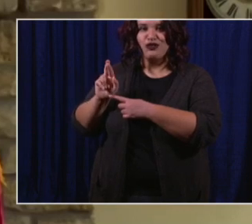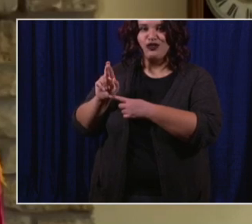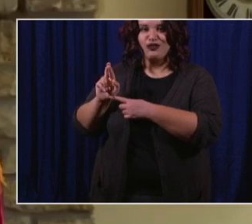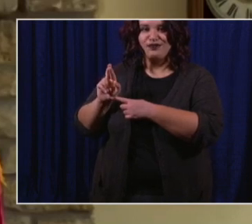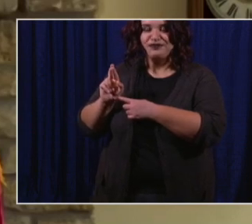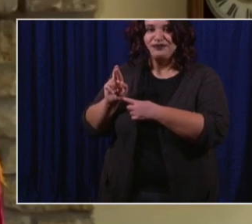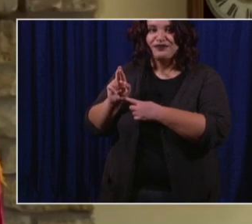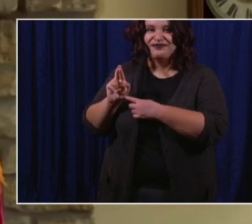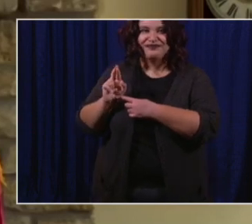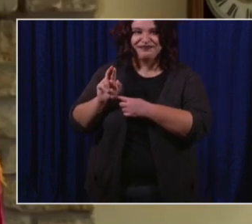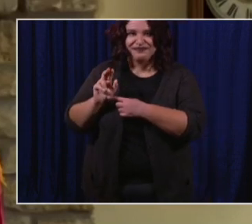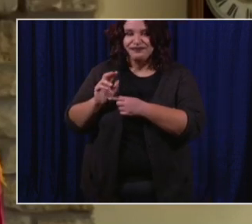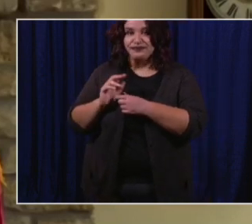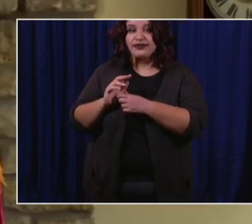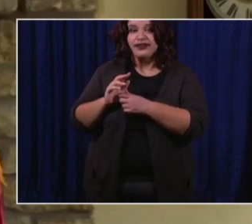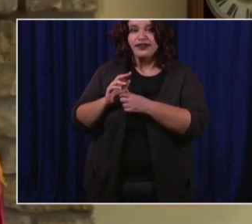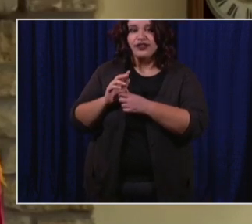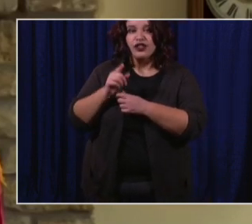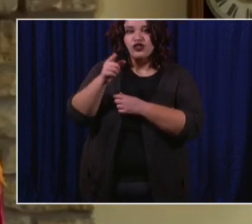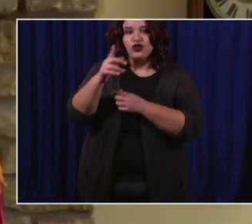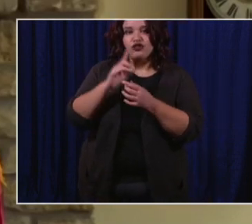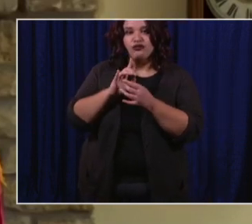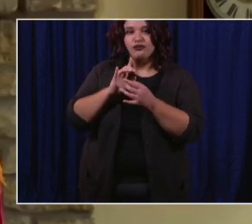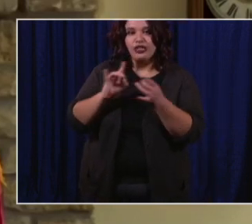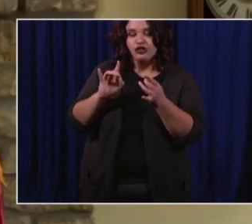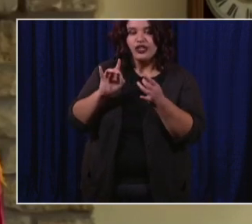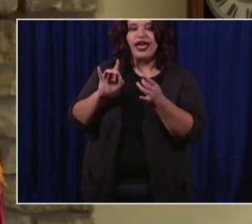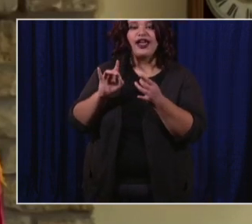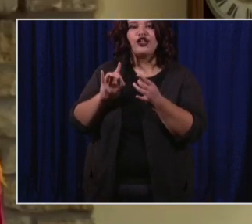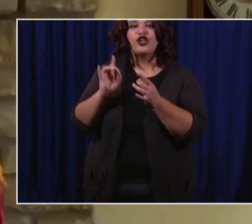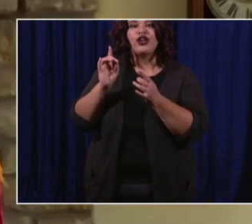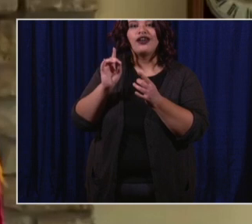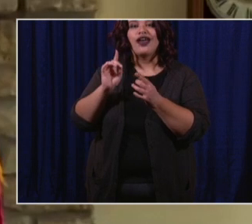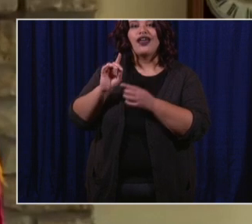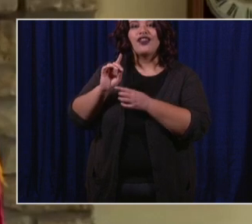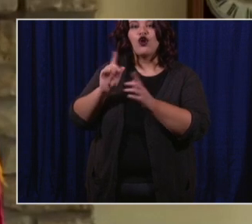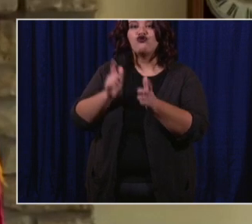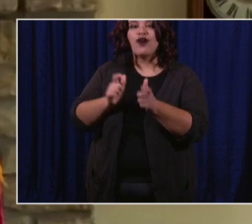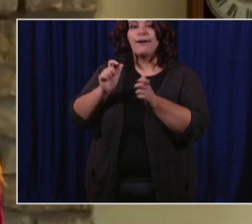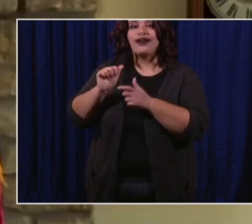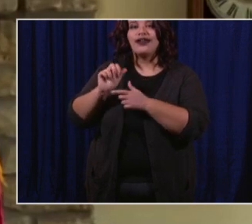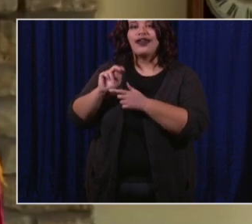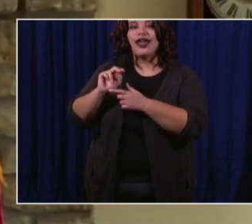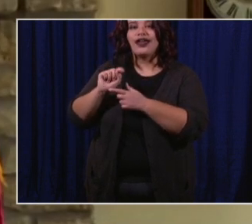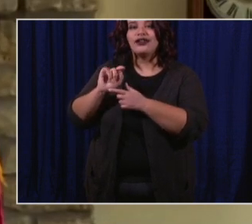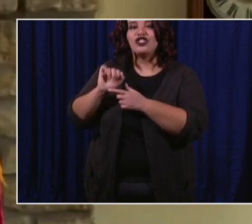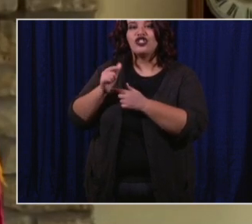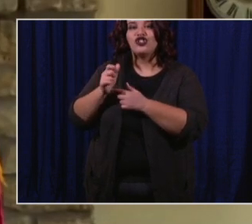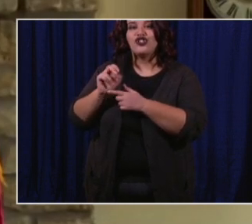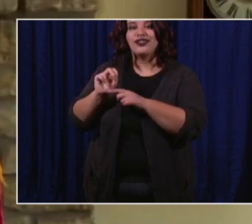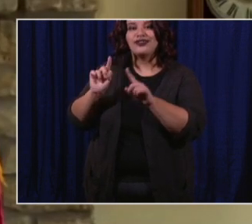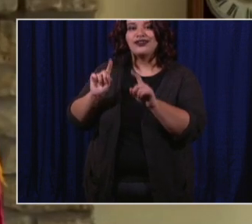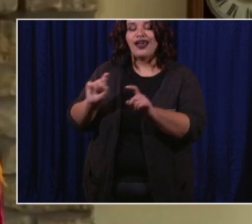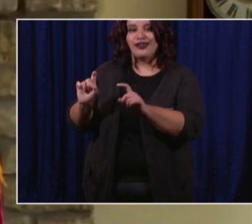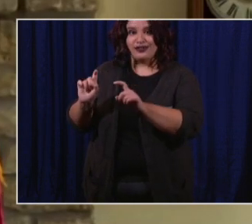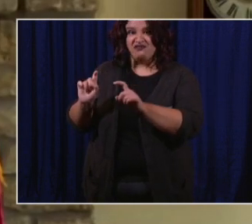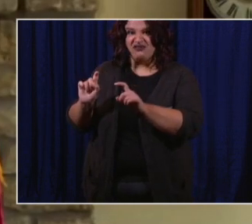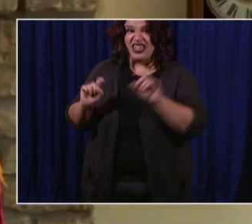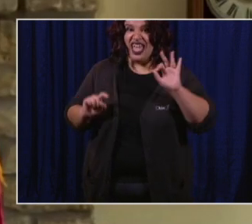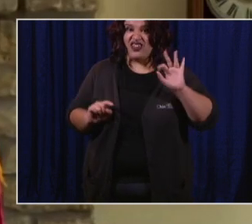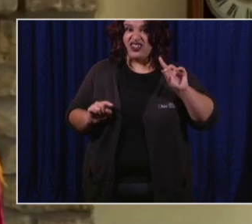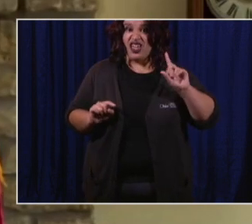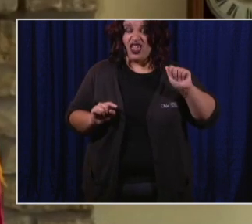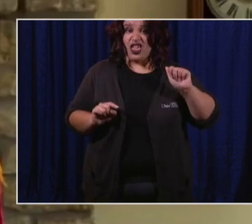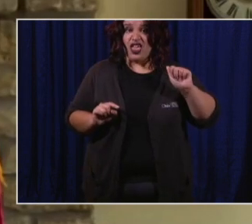mentioned this school study using the rapid antigen tests. Rapid antigen tests have only been approved by the FDA to